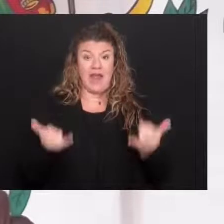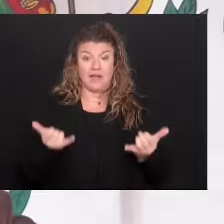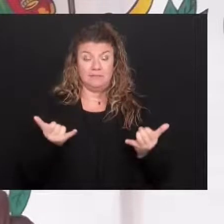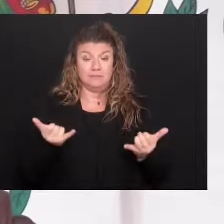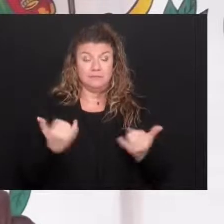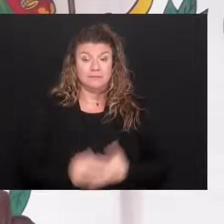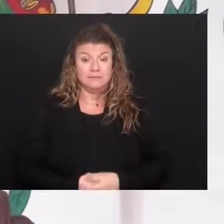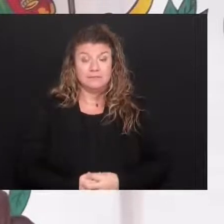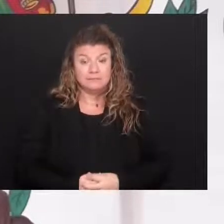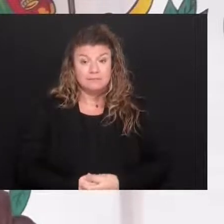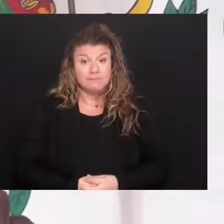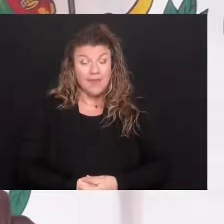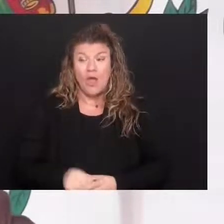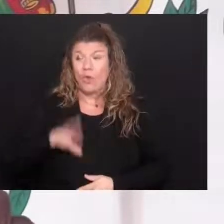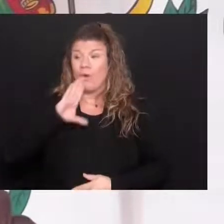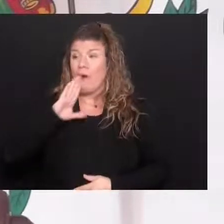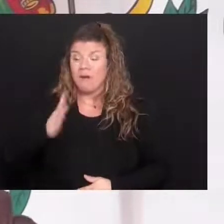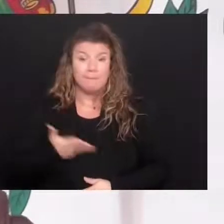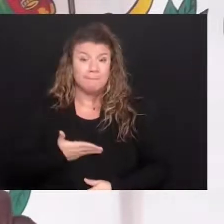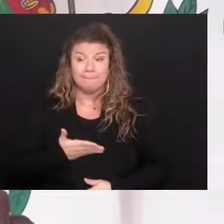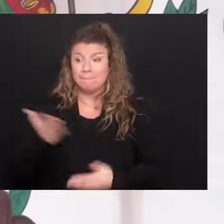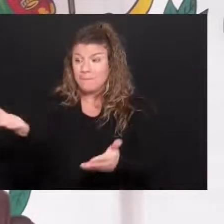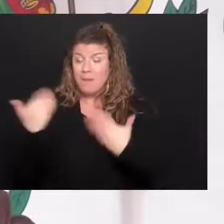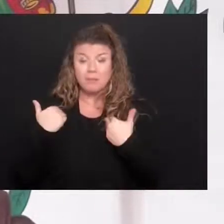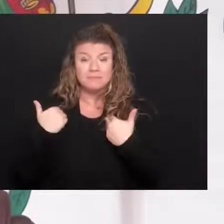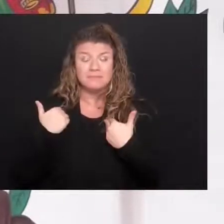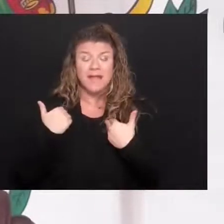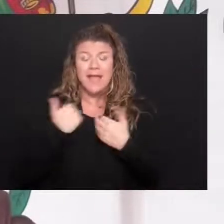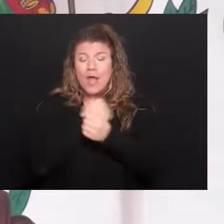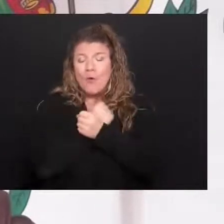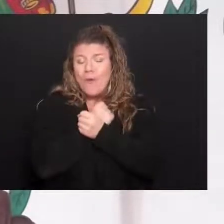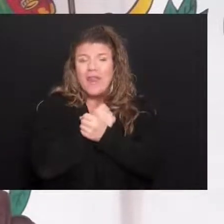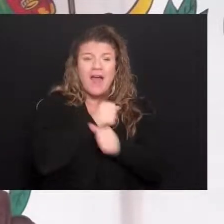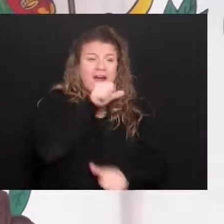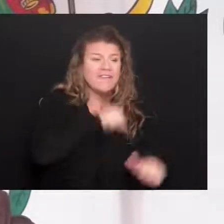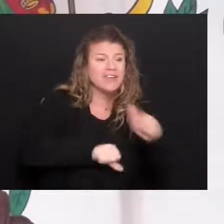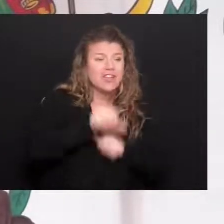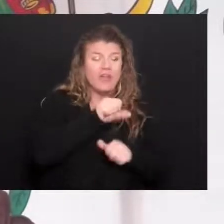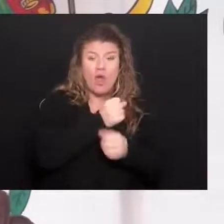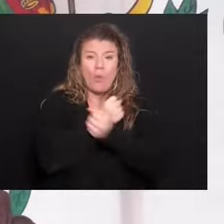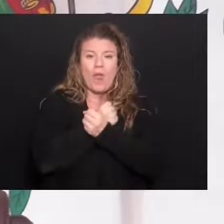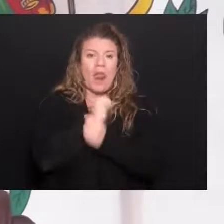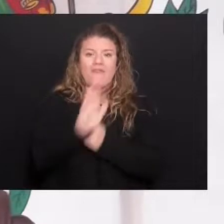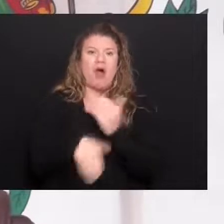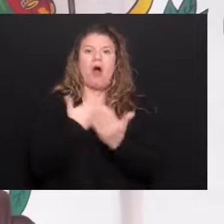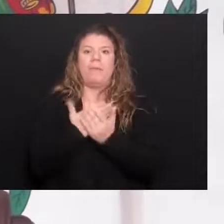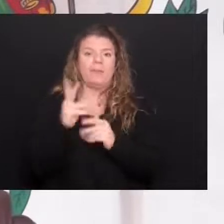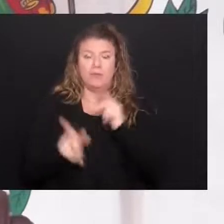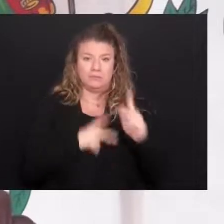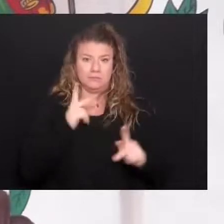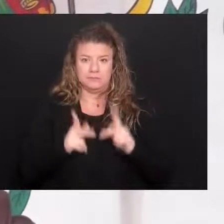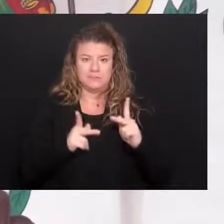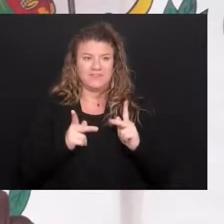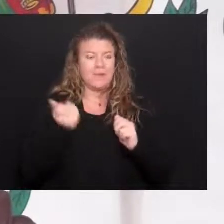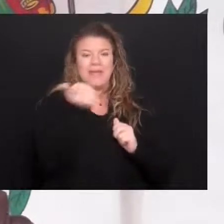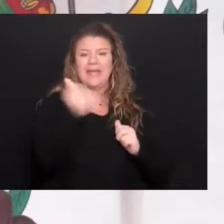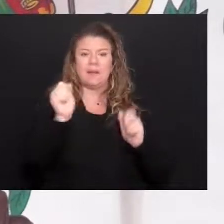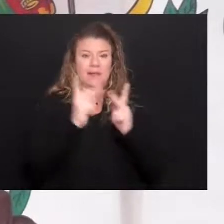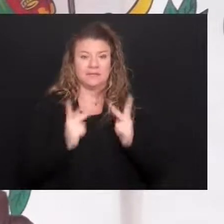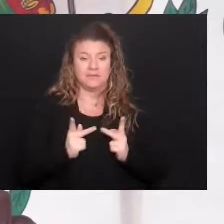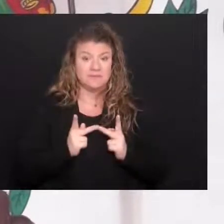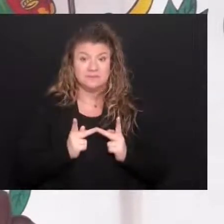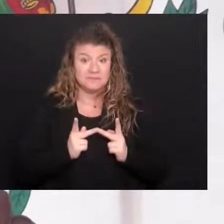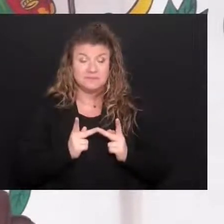welcome and they love. And they love people from all across the globe, from every walk of life.